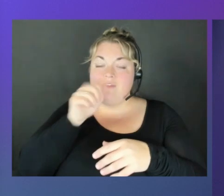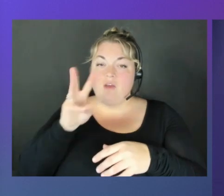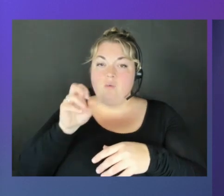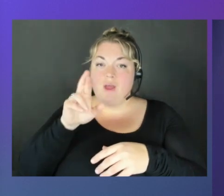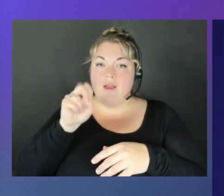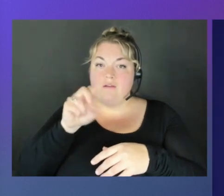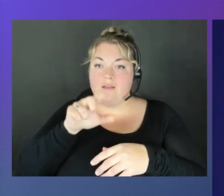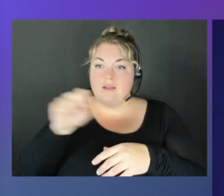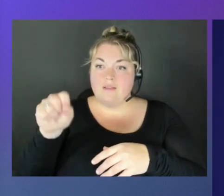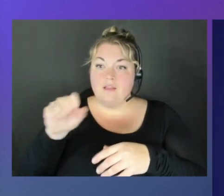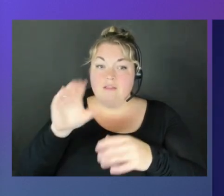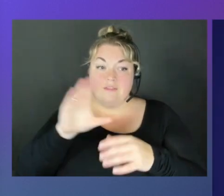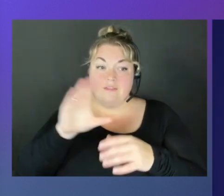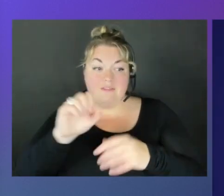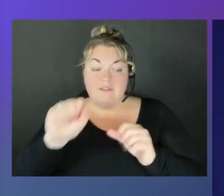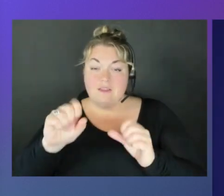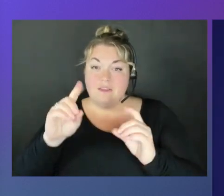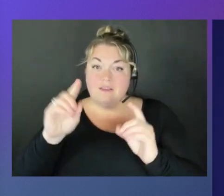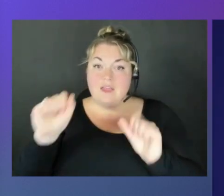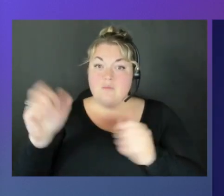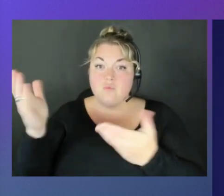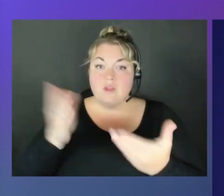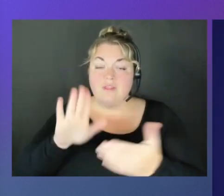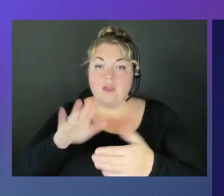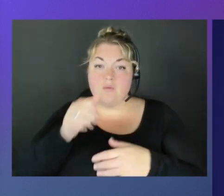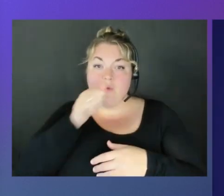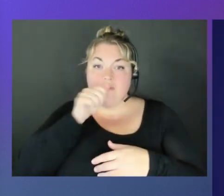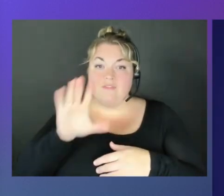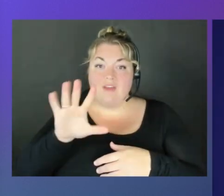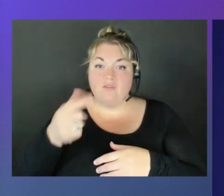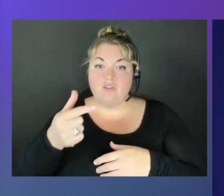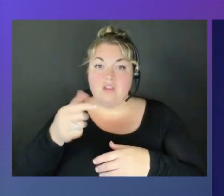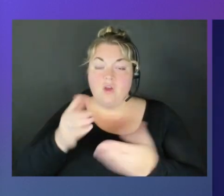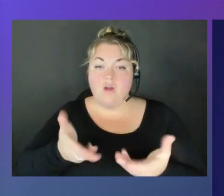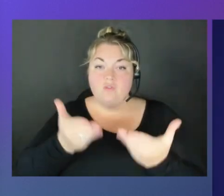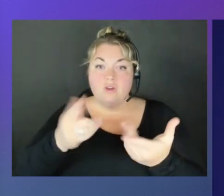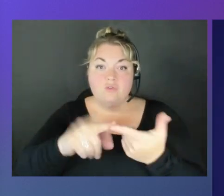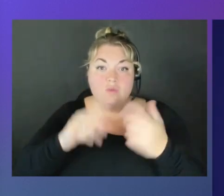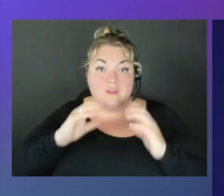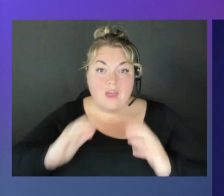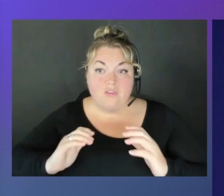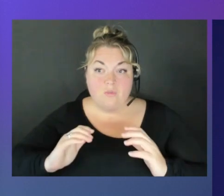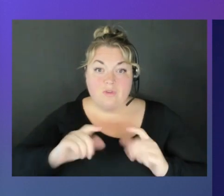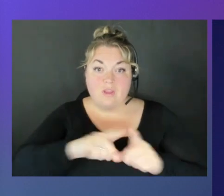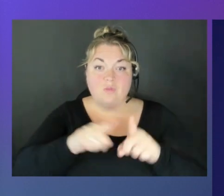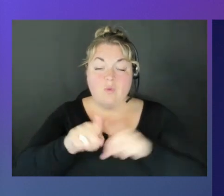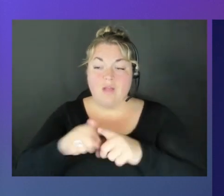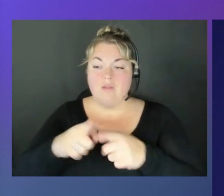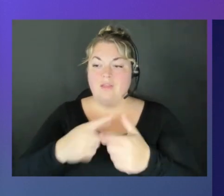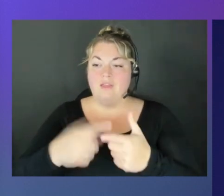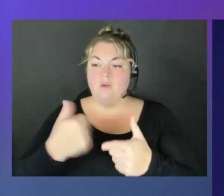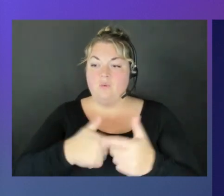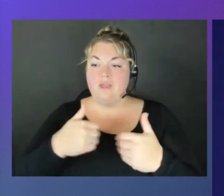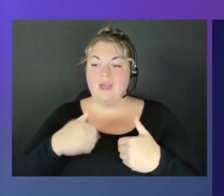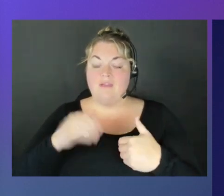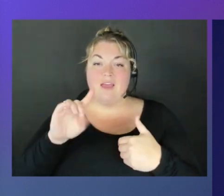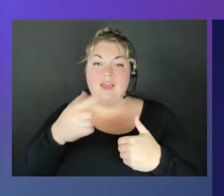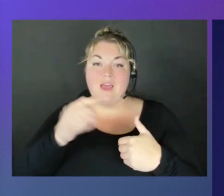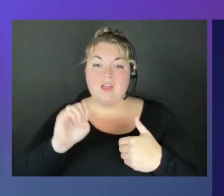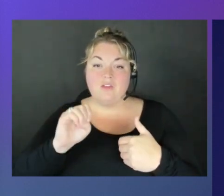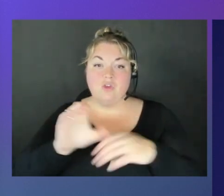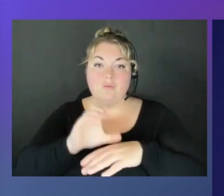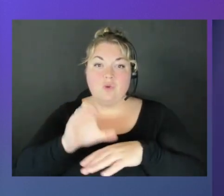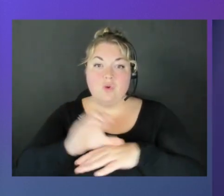can bring their private 5G offerings to our customers. And then we have edge compute services like